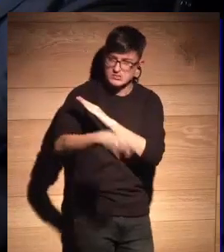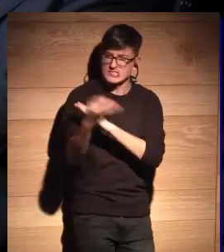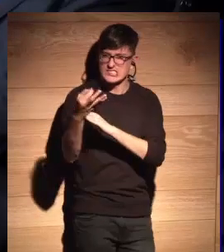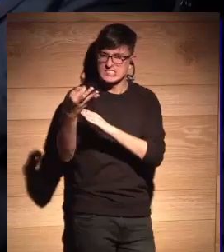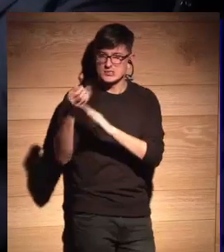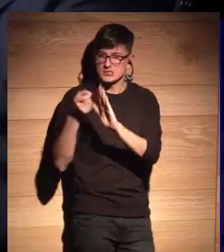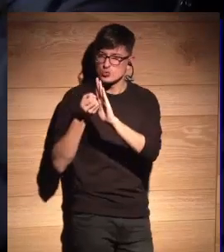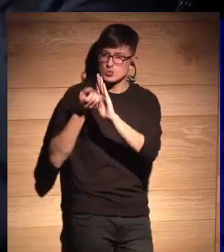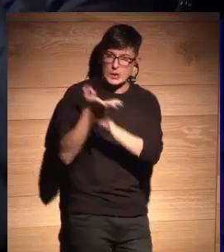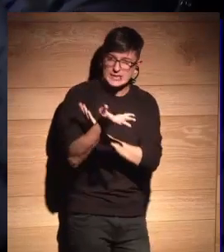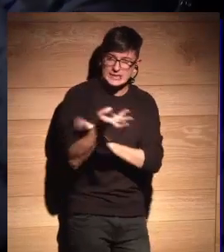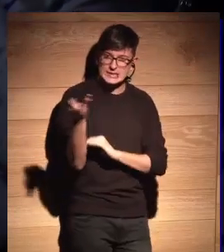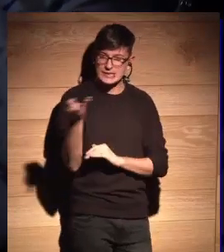her